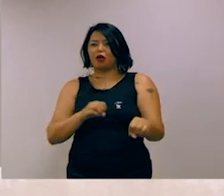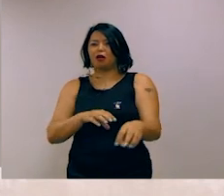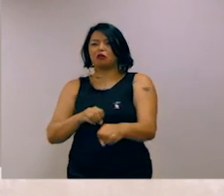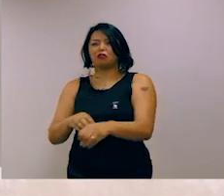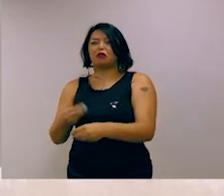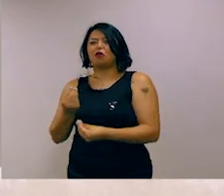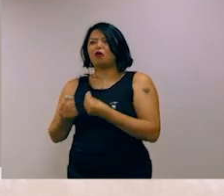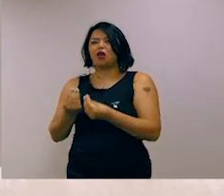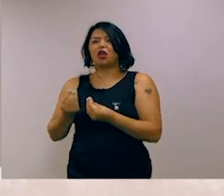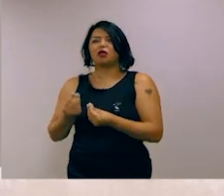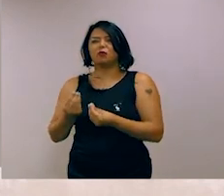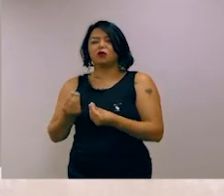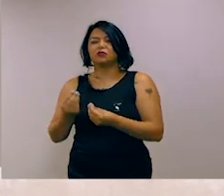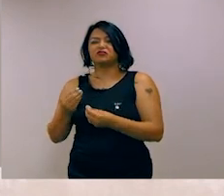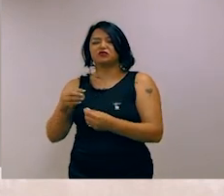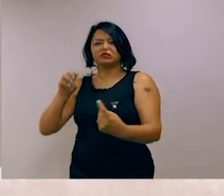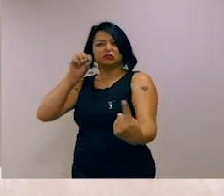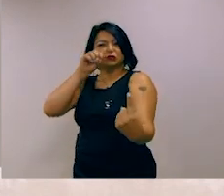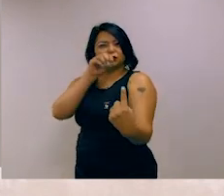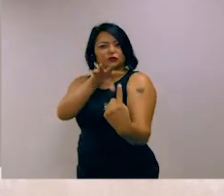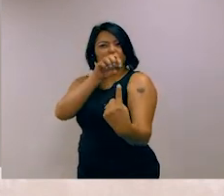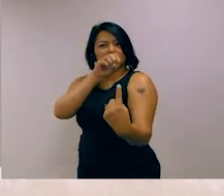However,